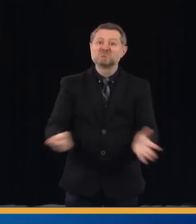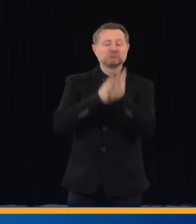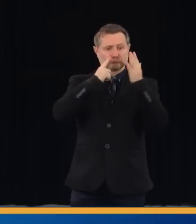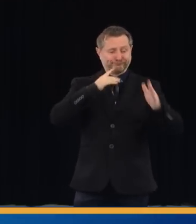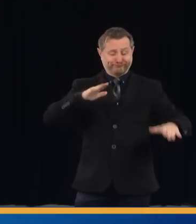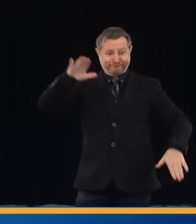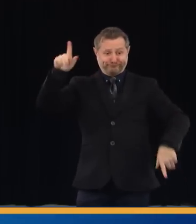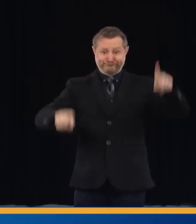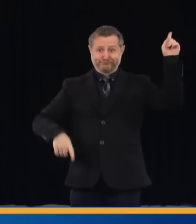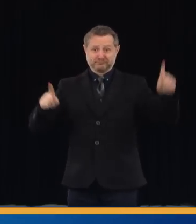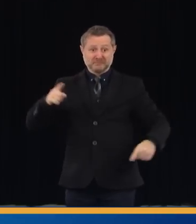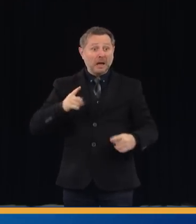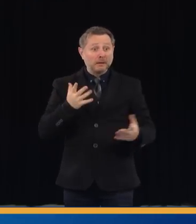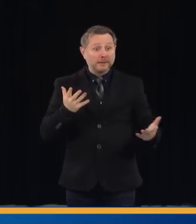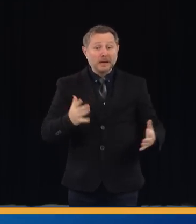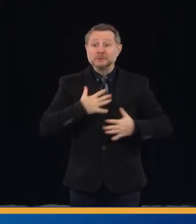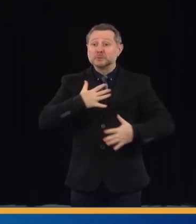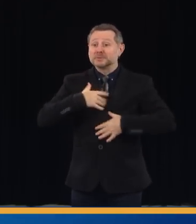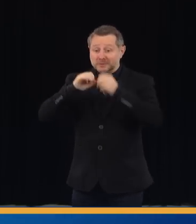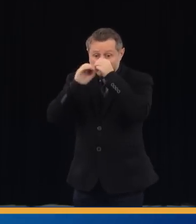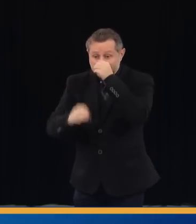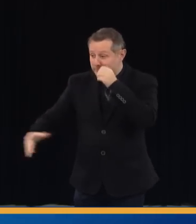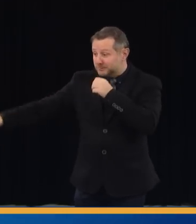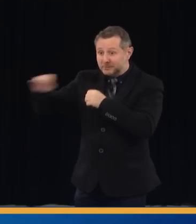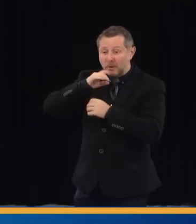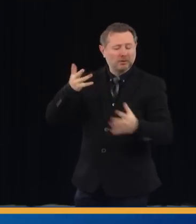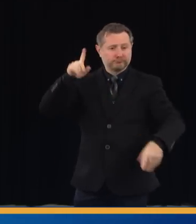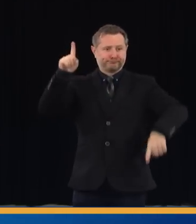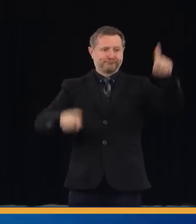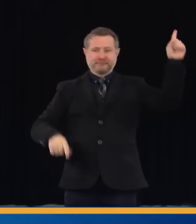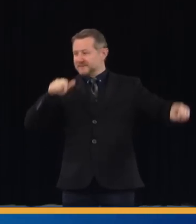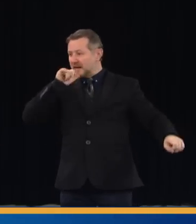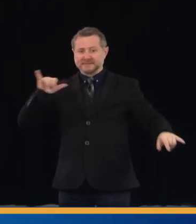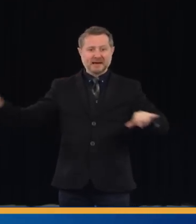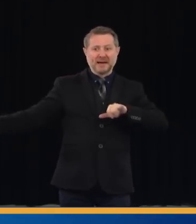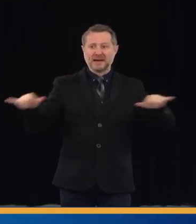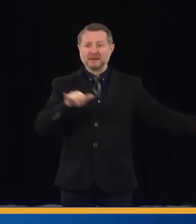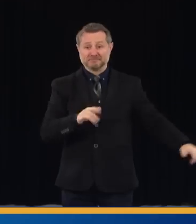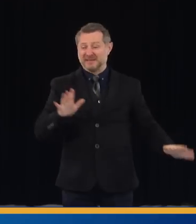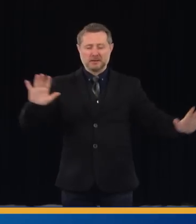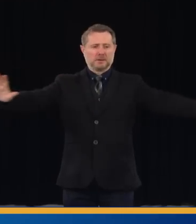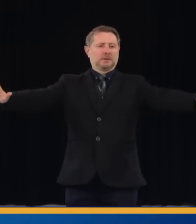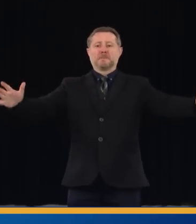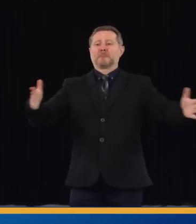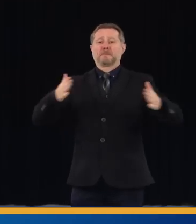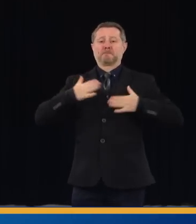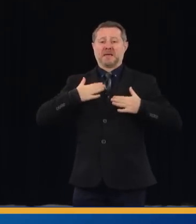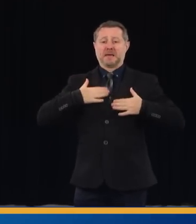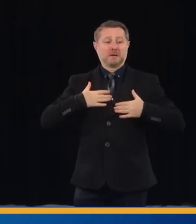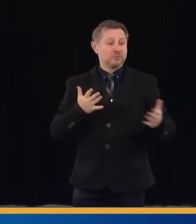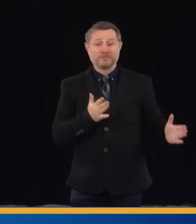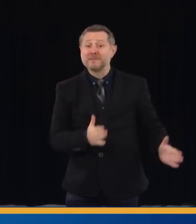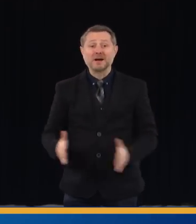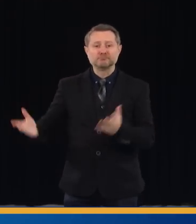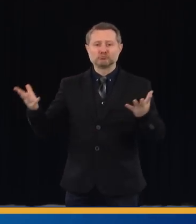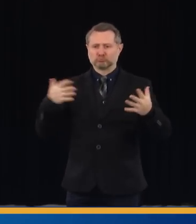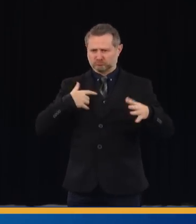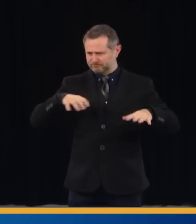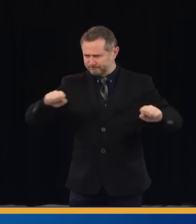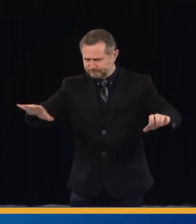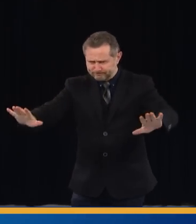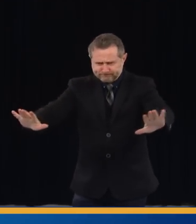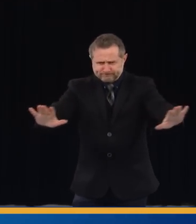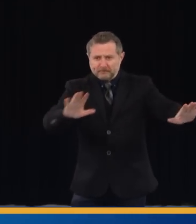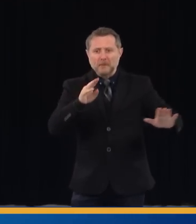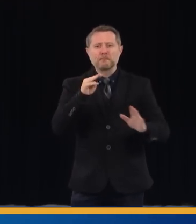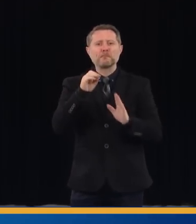ventilators. Our course, for planning purposes, is a moderate model,